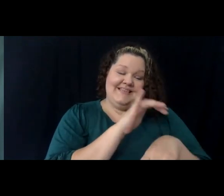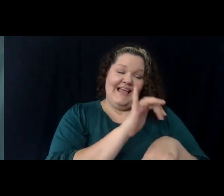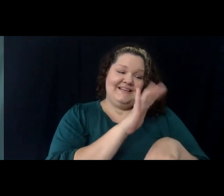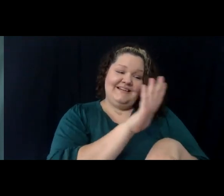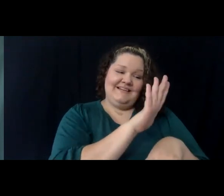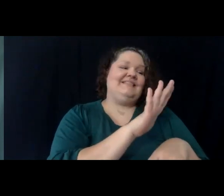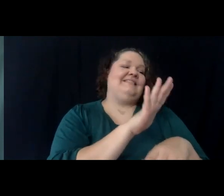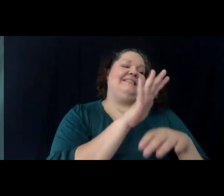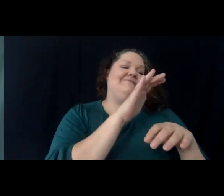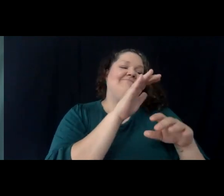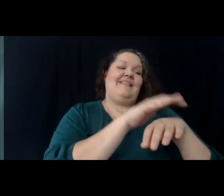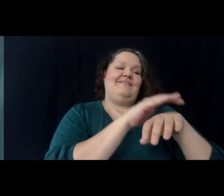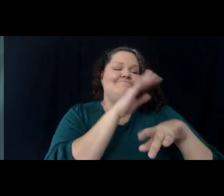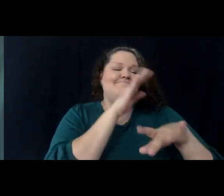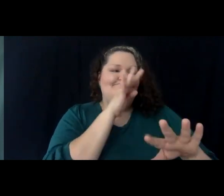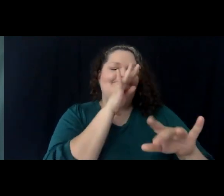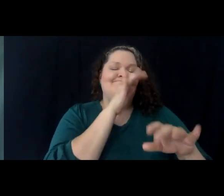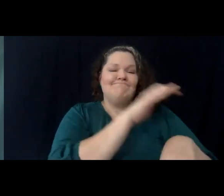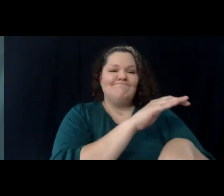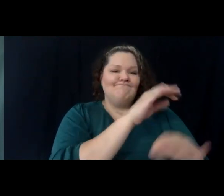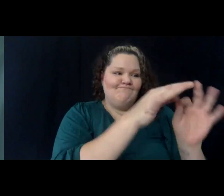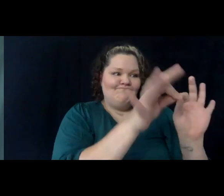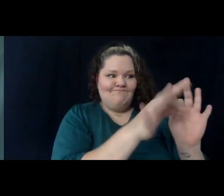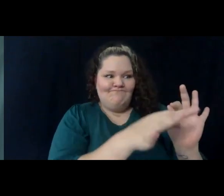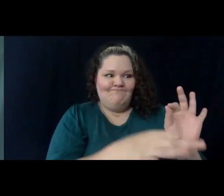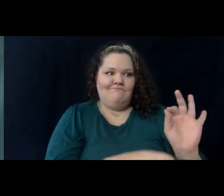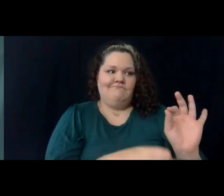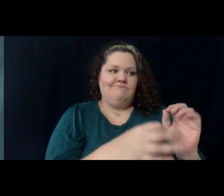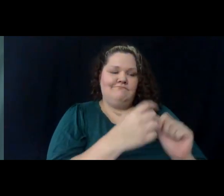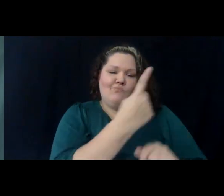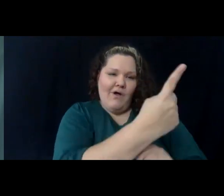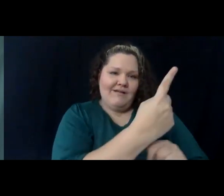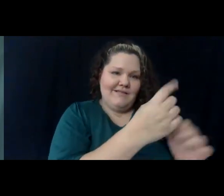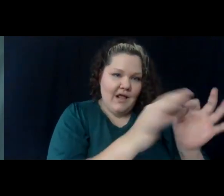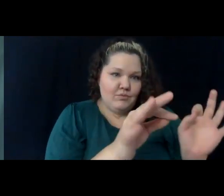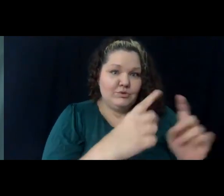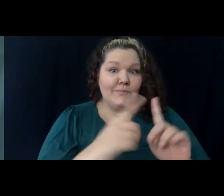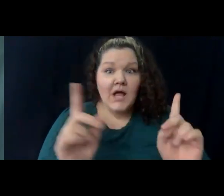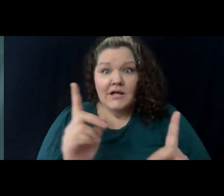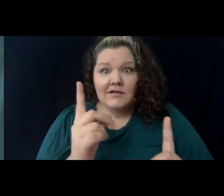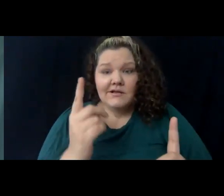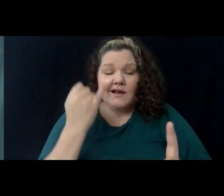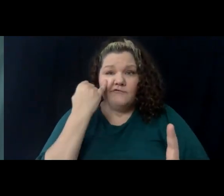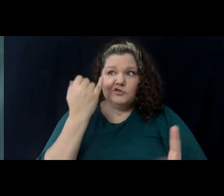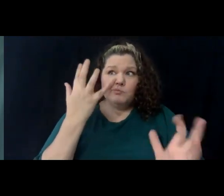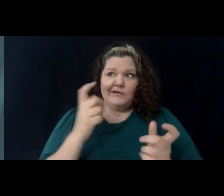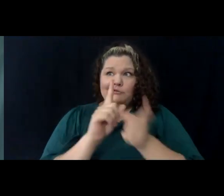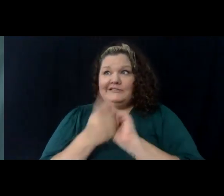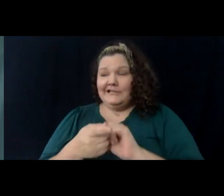about sign languages, you're talking definitely about multi-languages because it's a different language in sign or